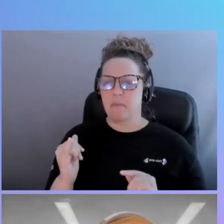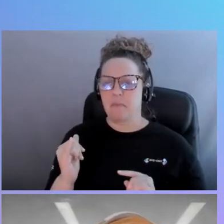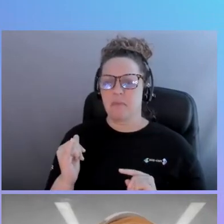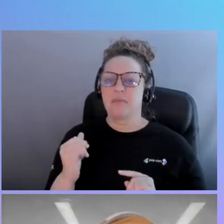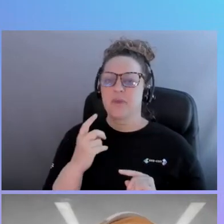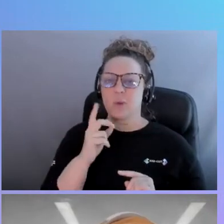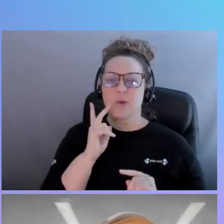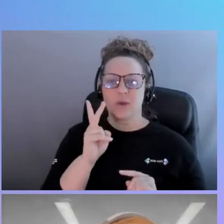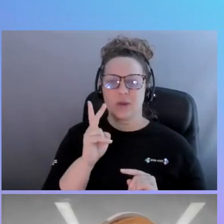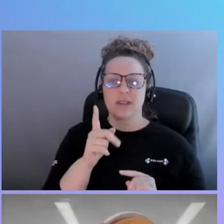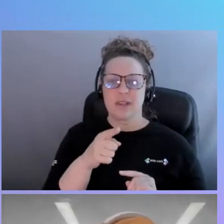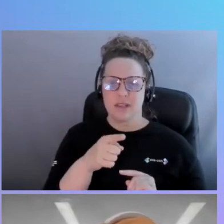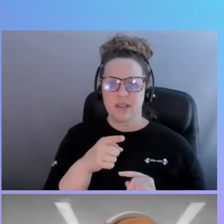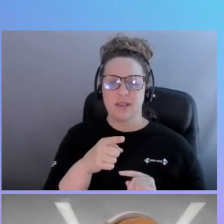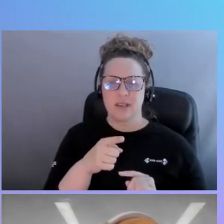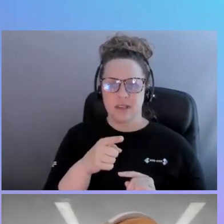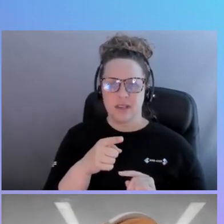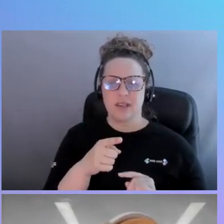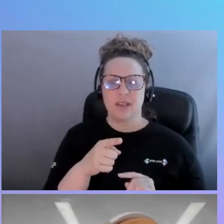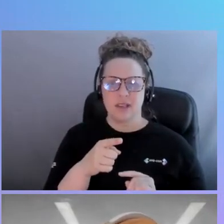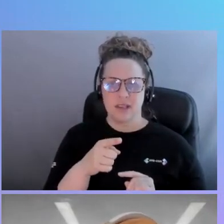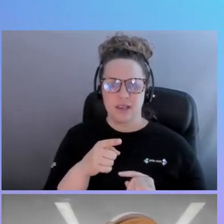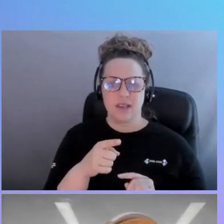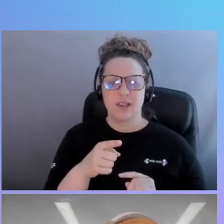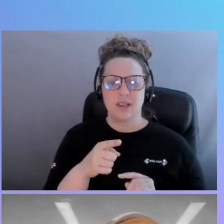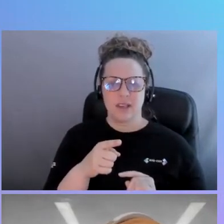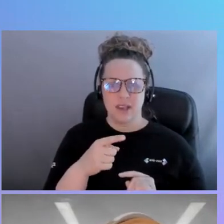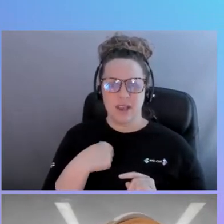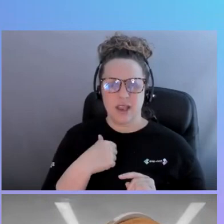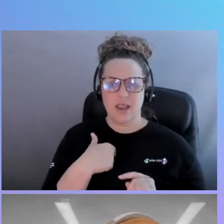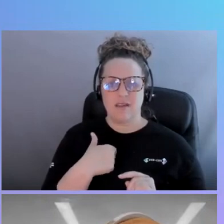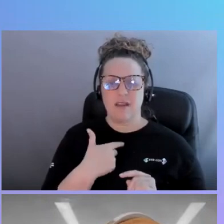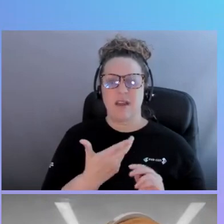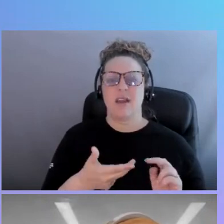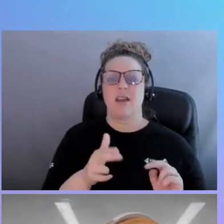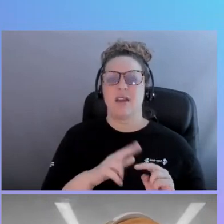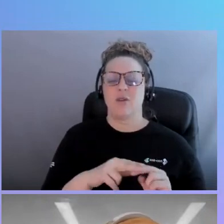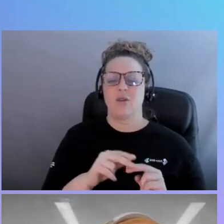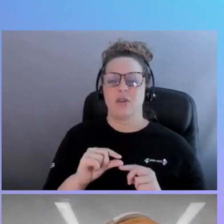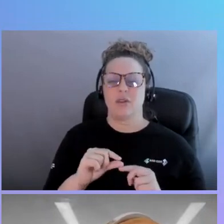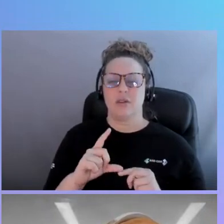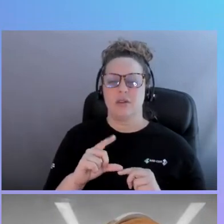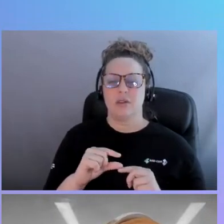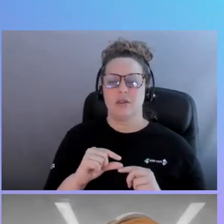And you can see how if I increase the text size,